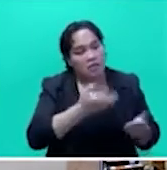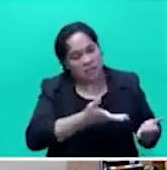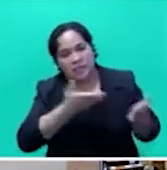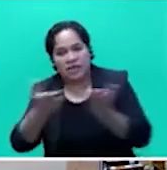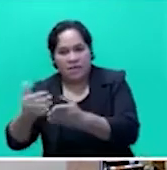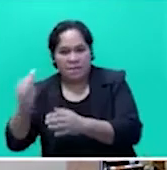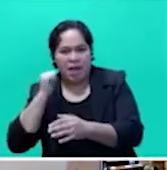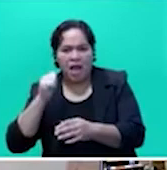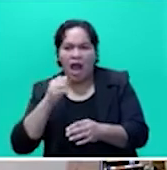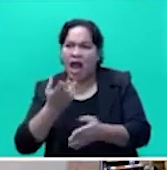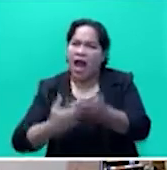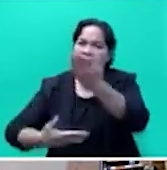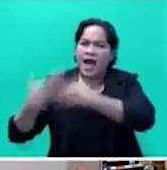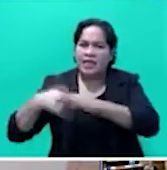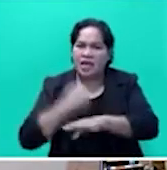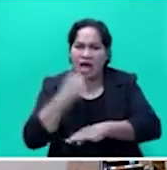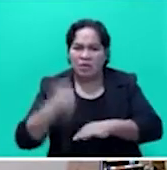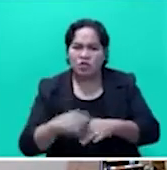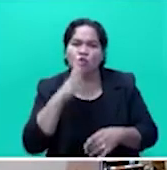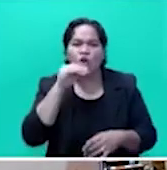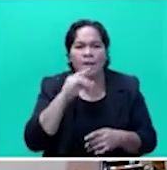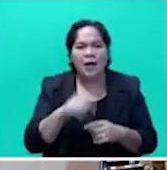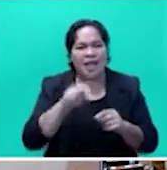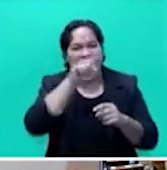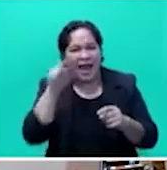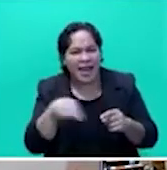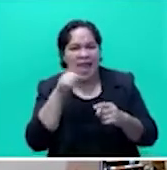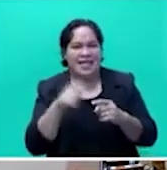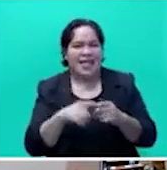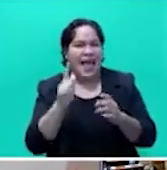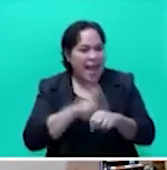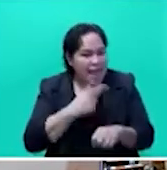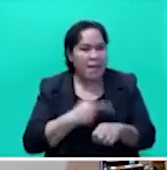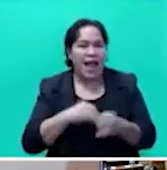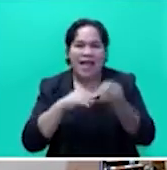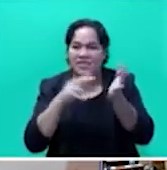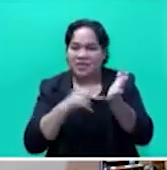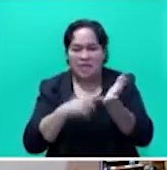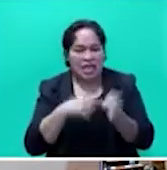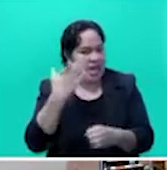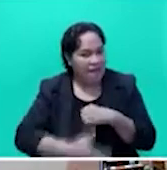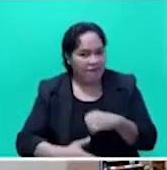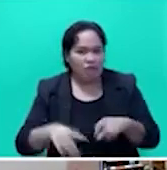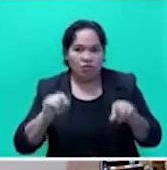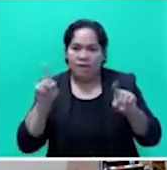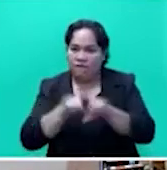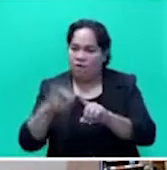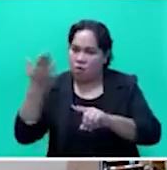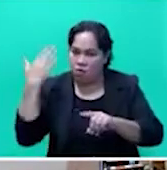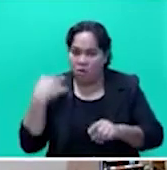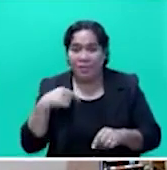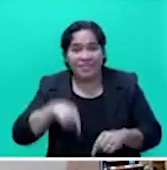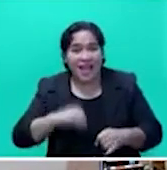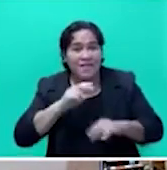done by all of these other governments that have been talked about. Alliance government, Labour, SVT, SDL, nobody did this. Under the